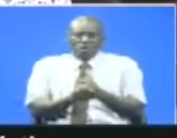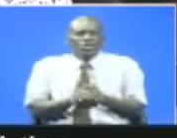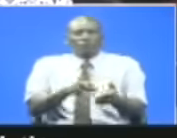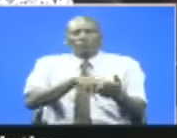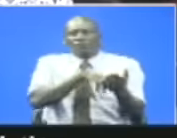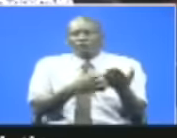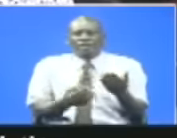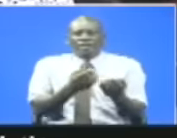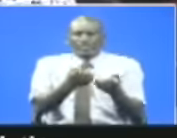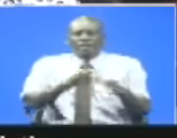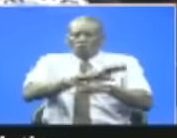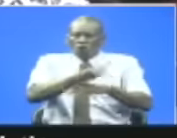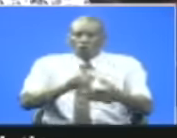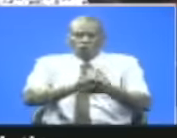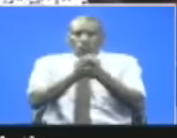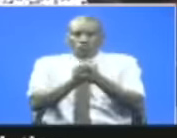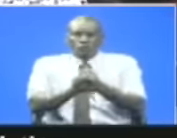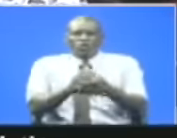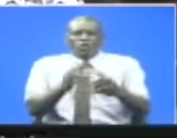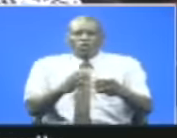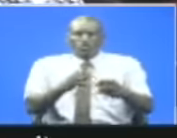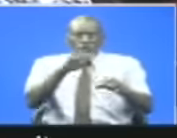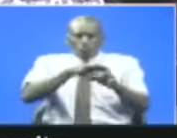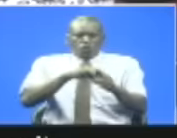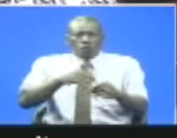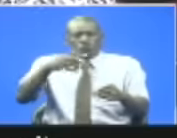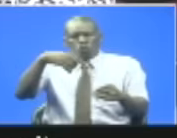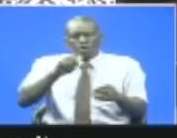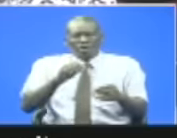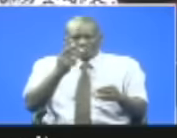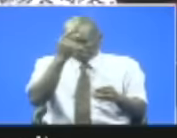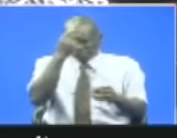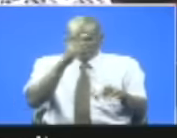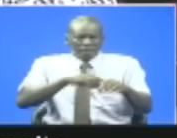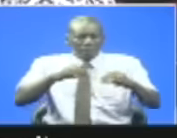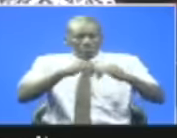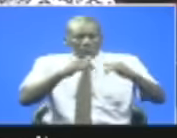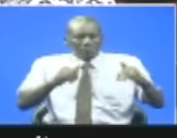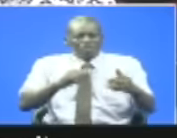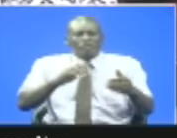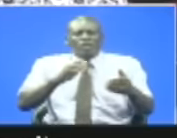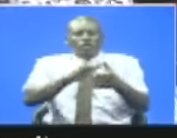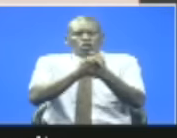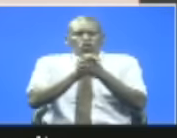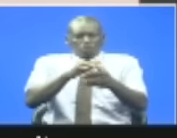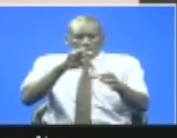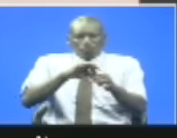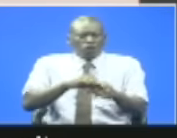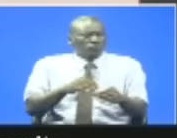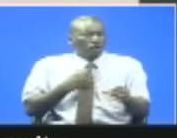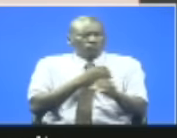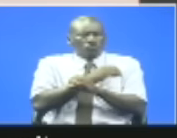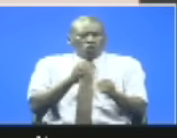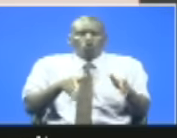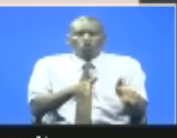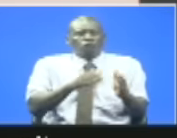votes to fight Kidero. Professor, the moment you split the Jubilee vote, you stand no chance. Is that how you read it, Professor Kagwanja? No,